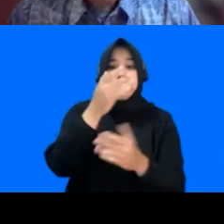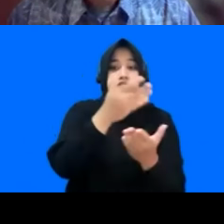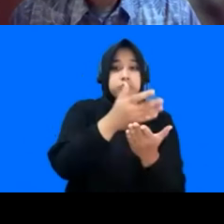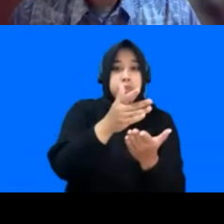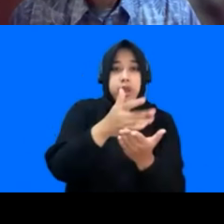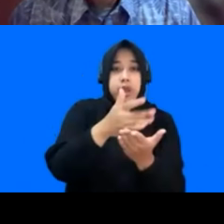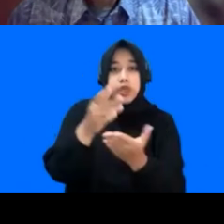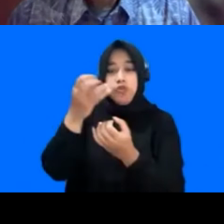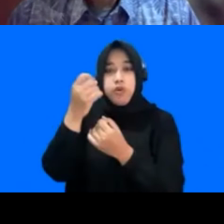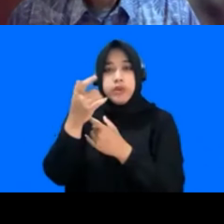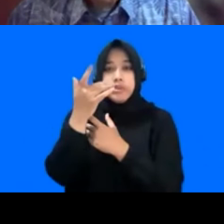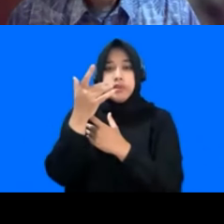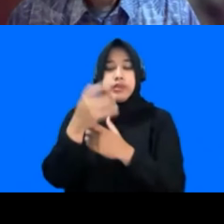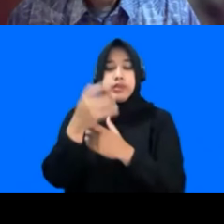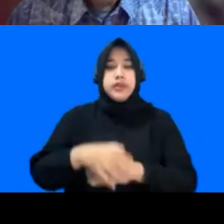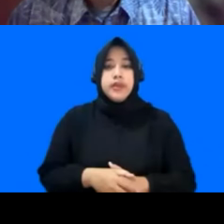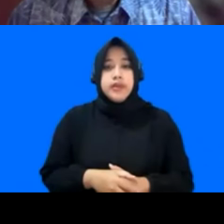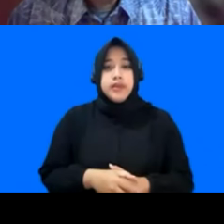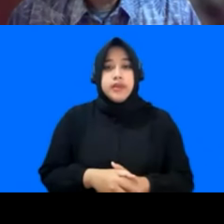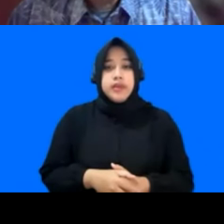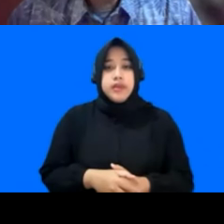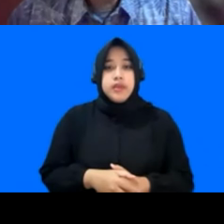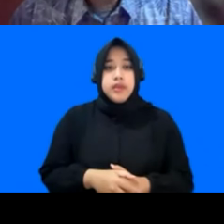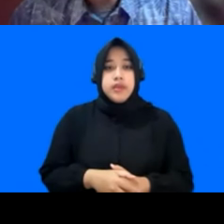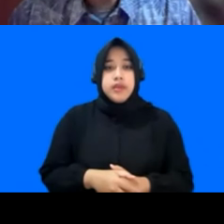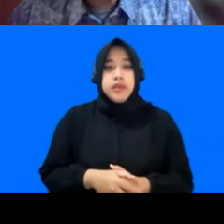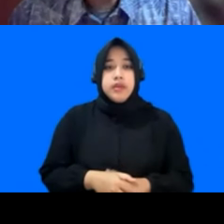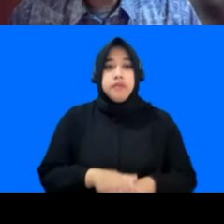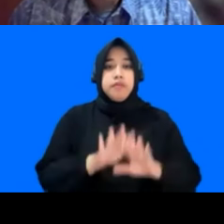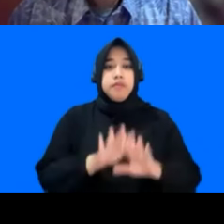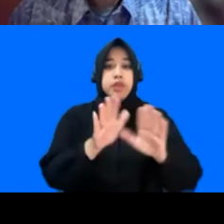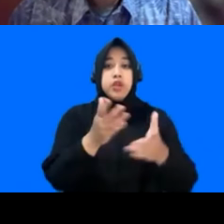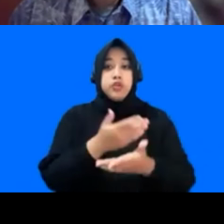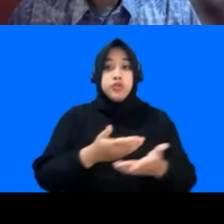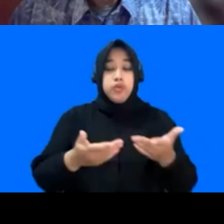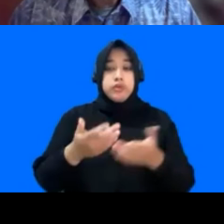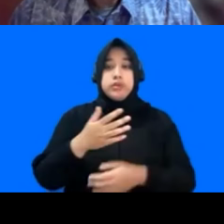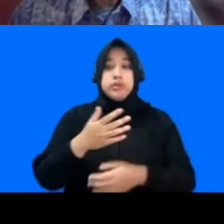channels. A big part of our advocacy is putting out